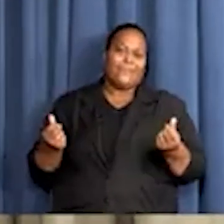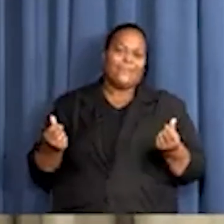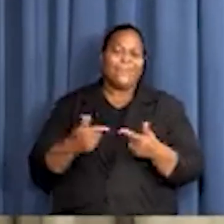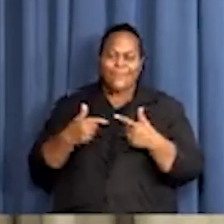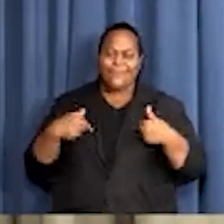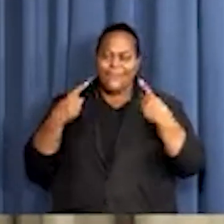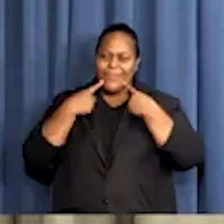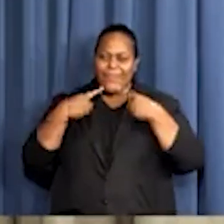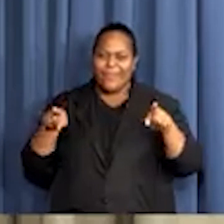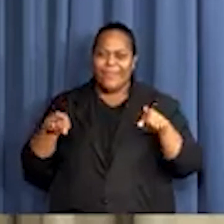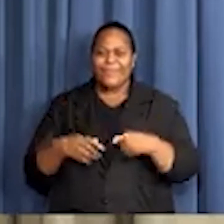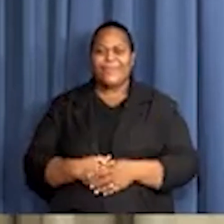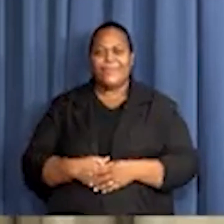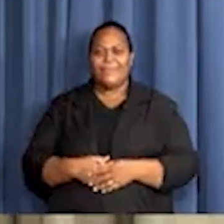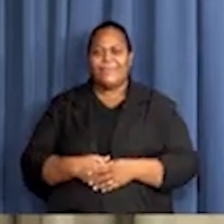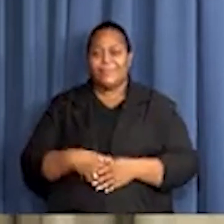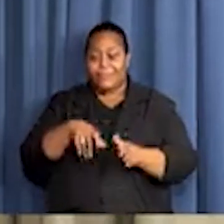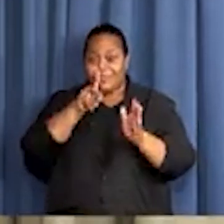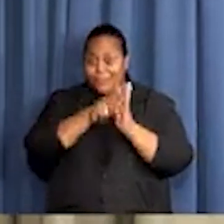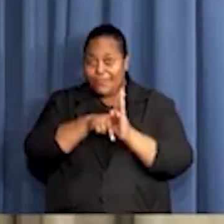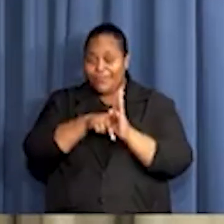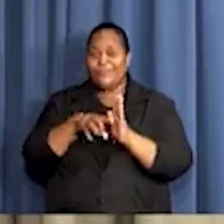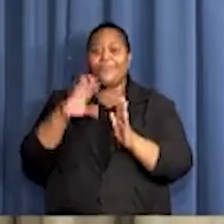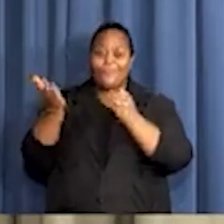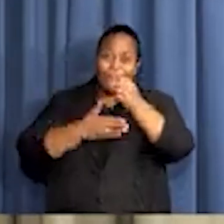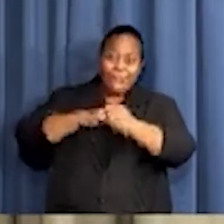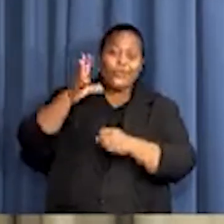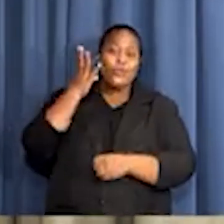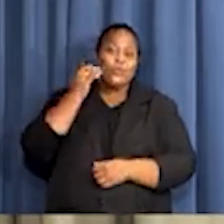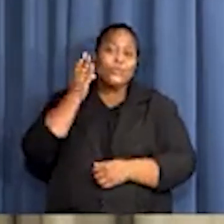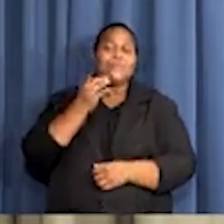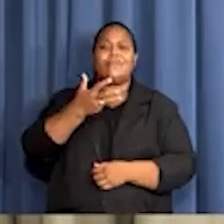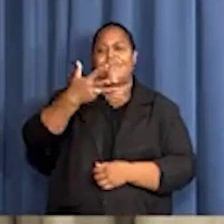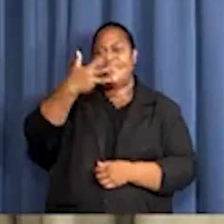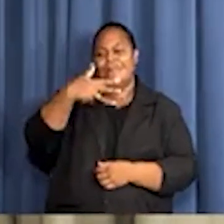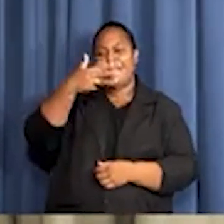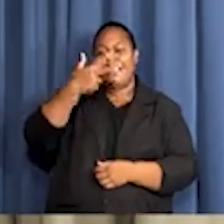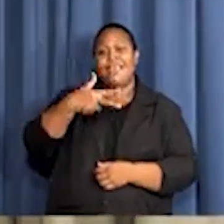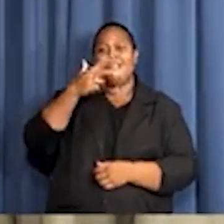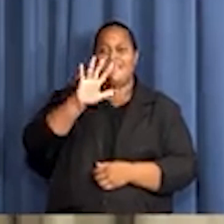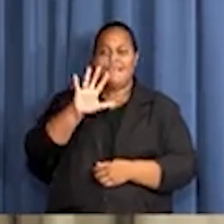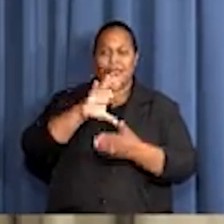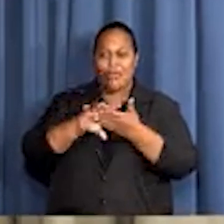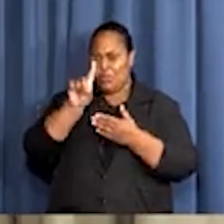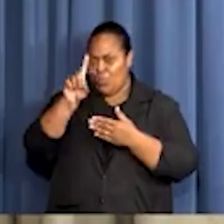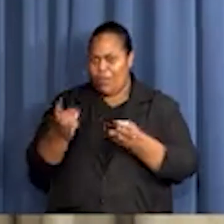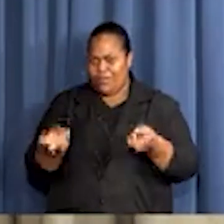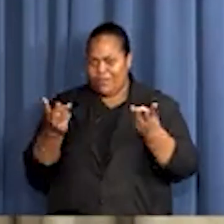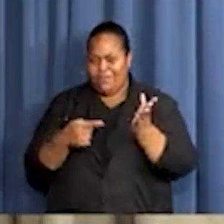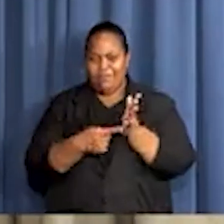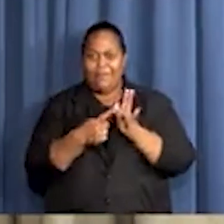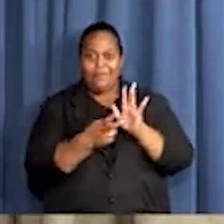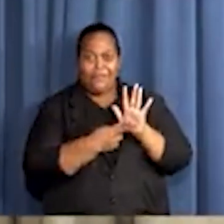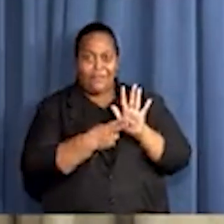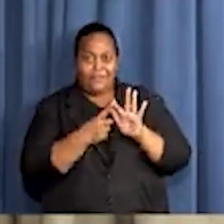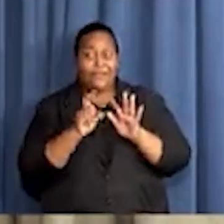a price for sugarcane this year of $85 per ton. Depending on production, this